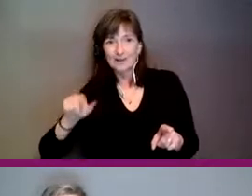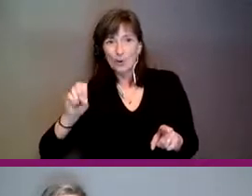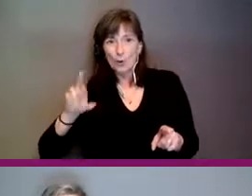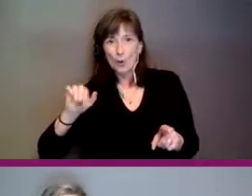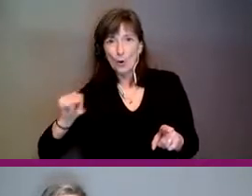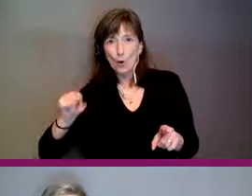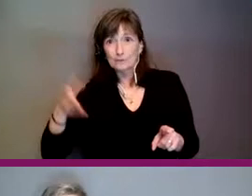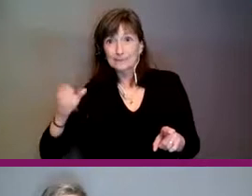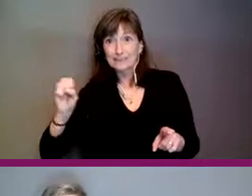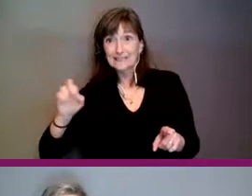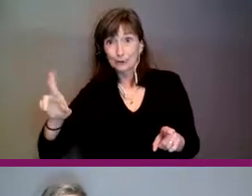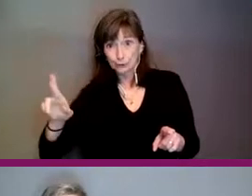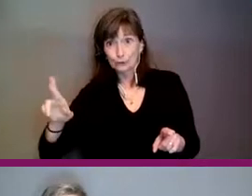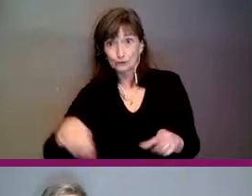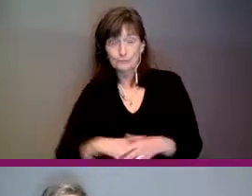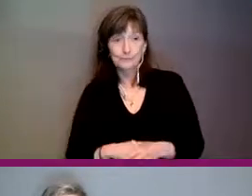awhl.org/seniors.